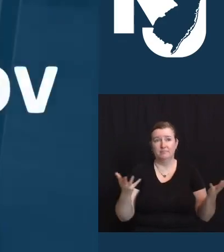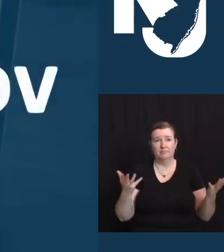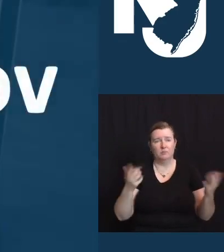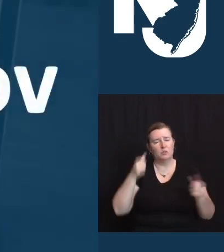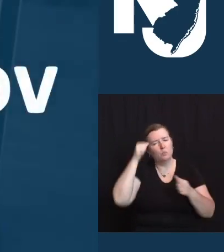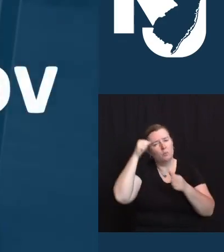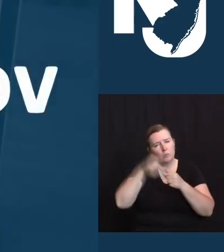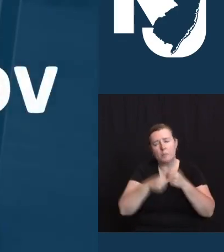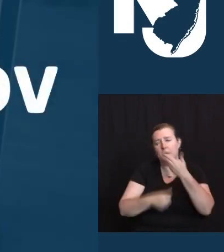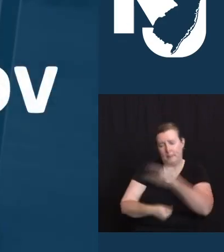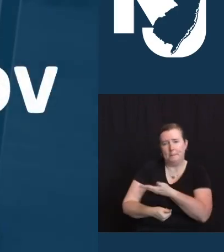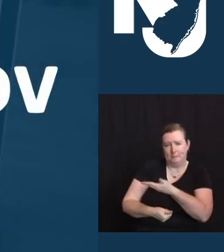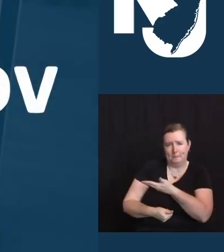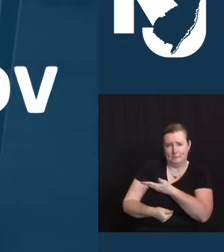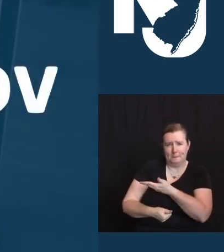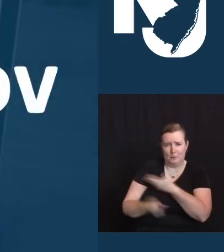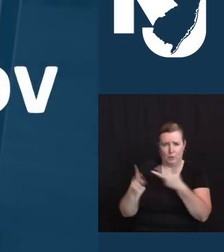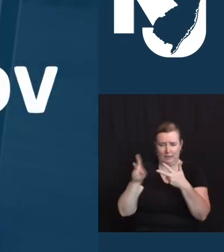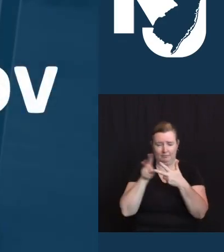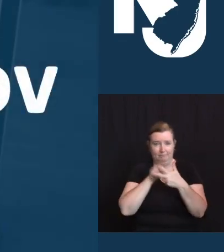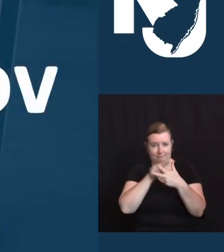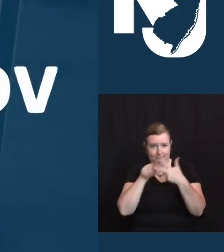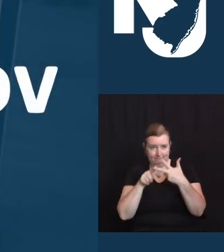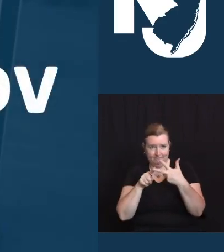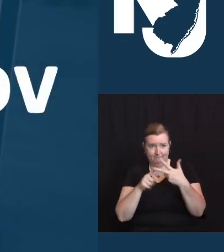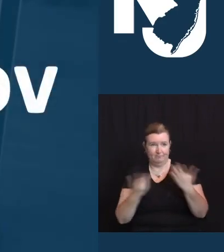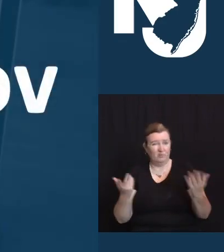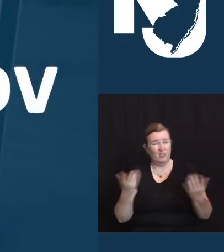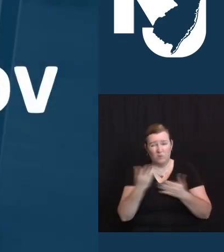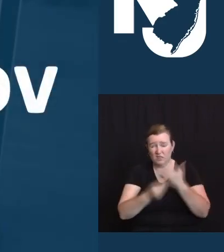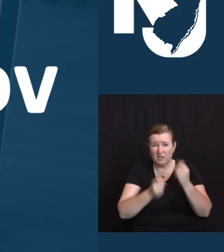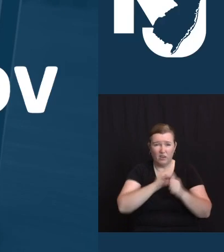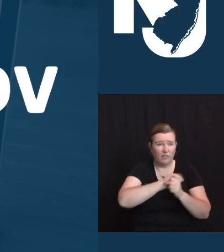this virus has now claimed a confirmed total of